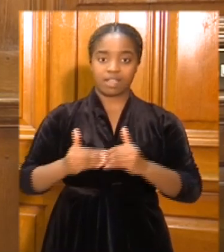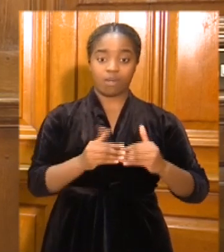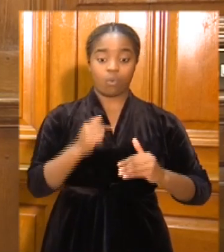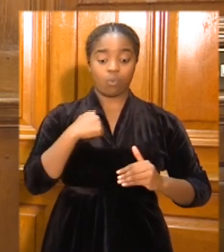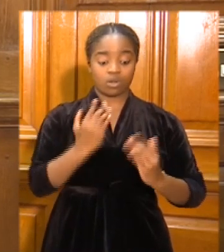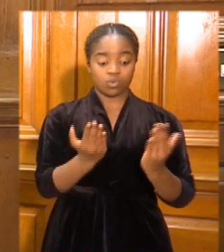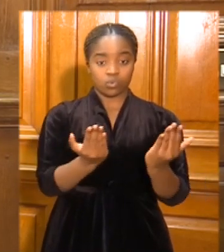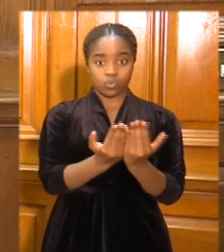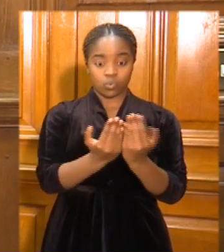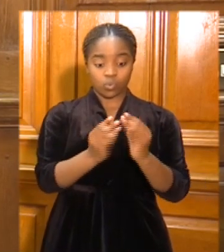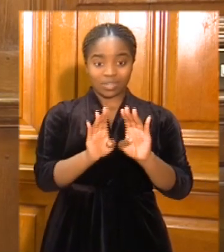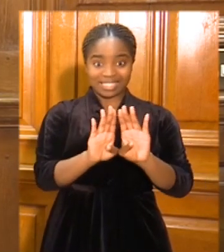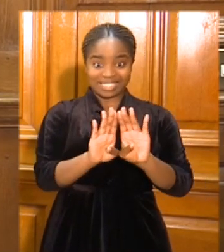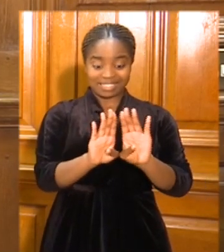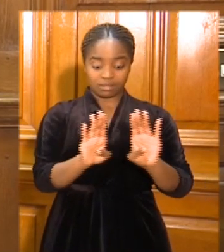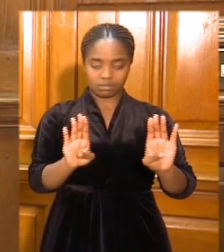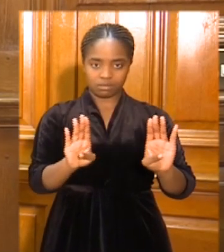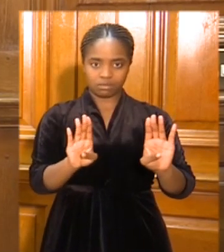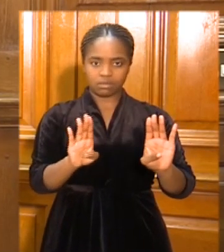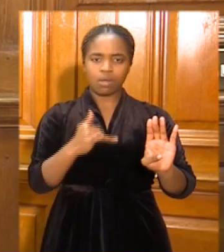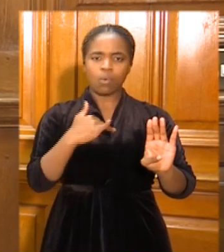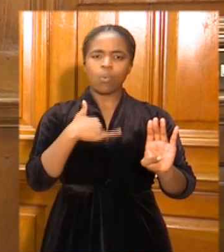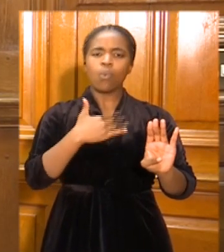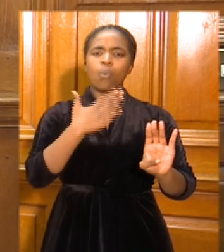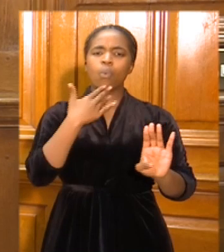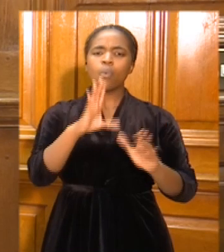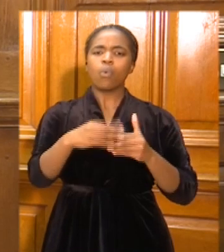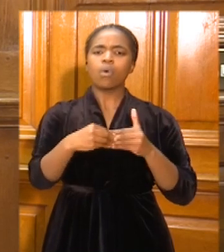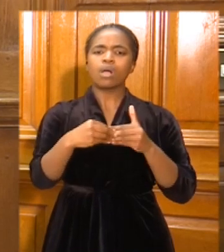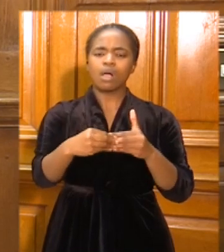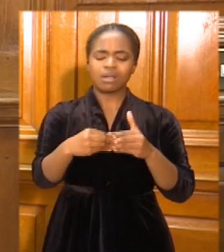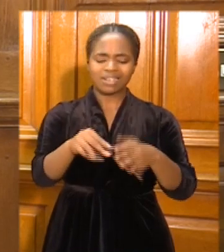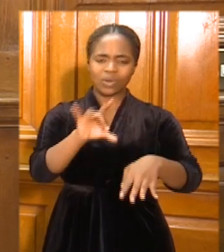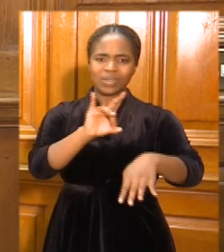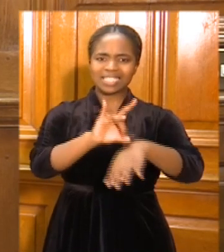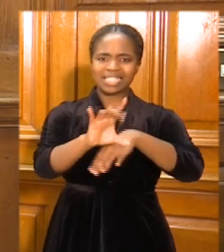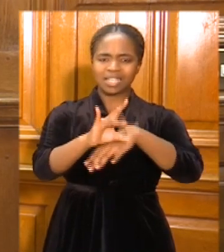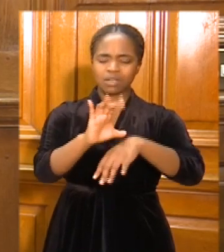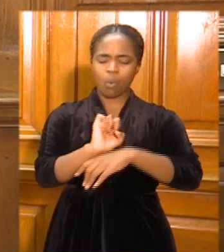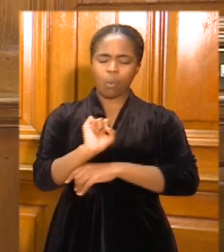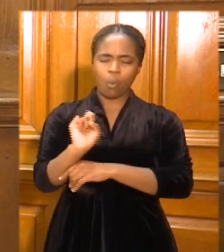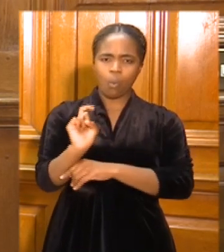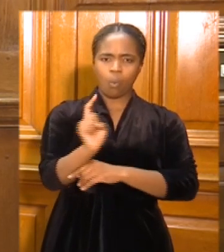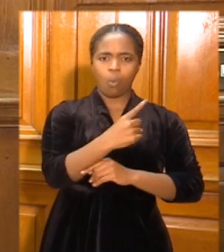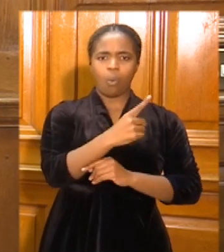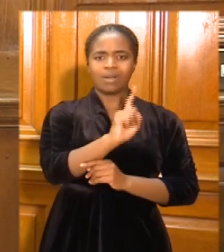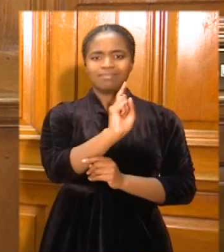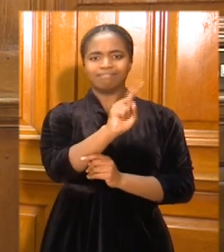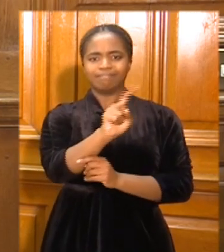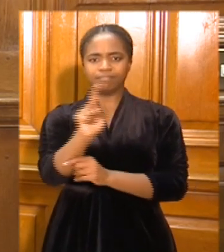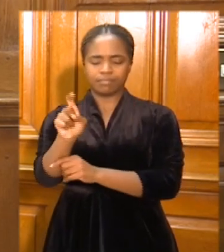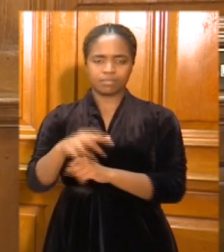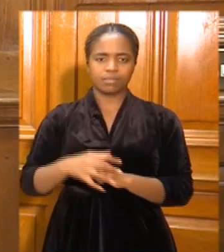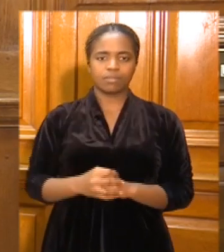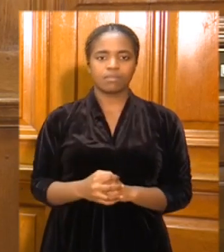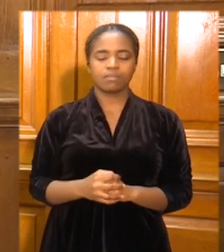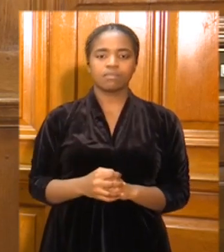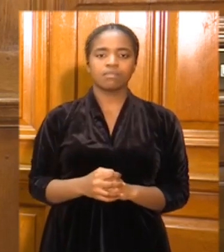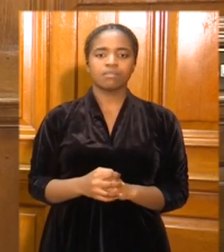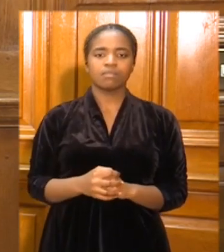of schools, guided by medical advice and in consultation with all stakeholders. We will